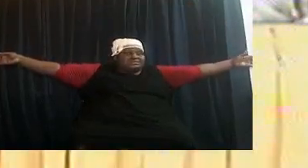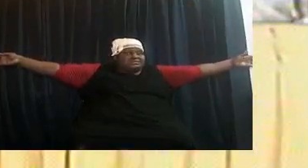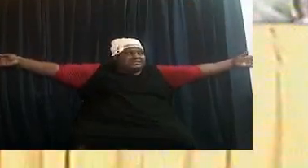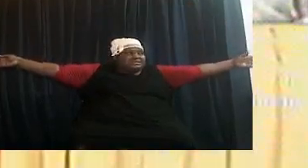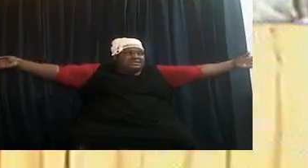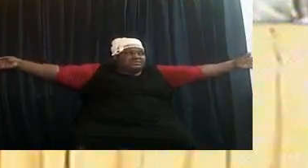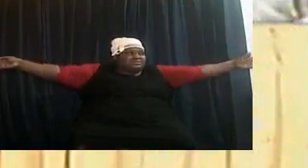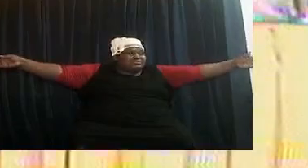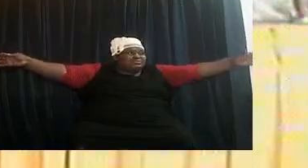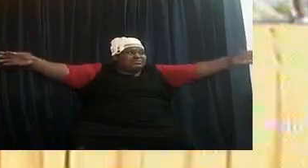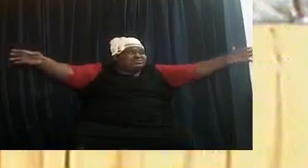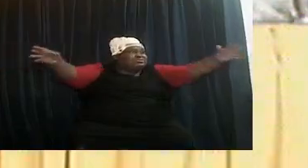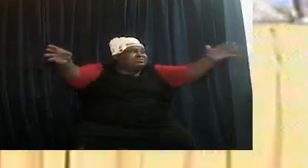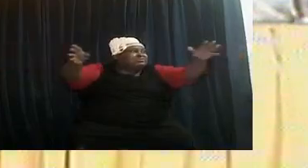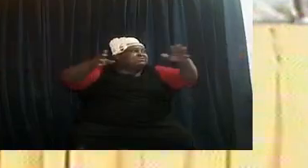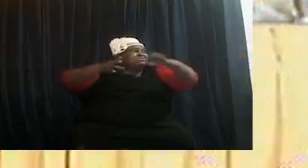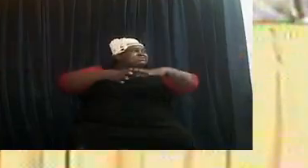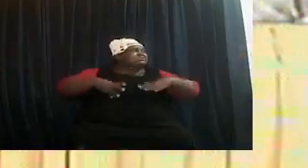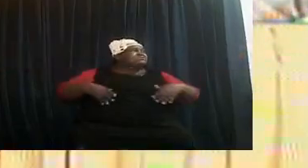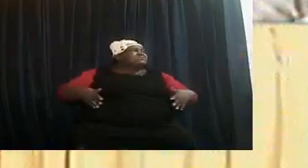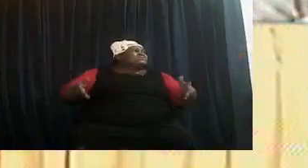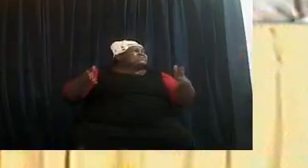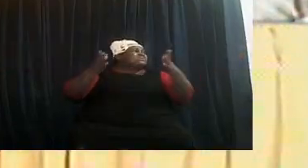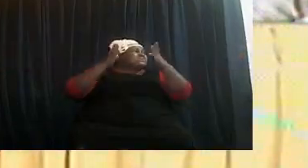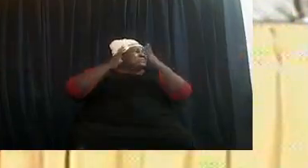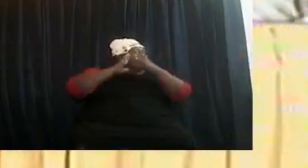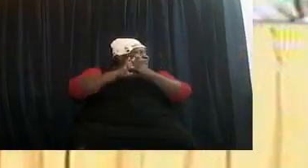come. Look here, better you come.